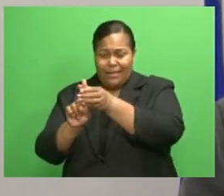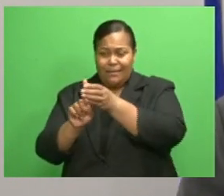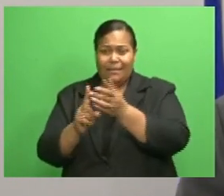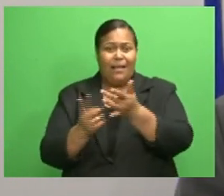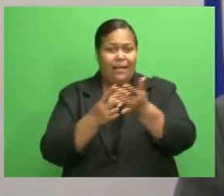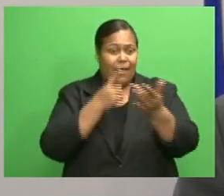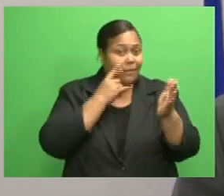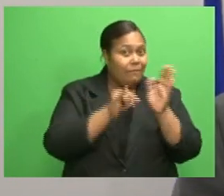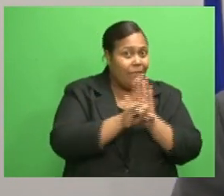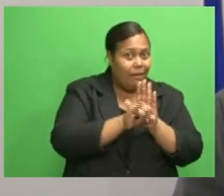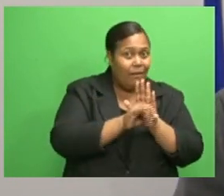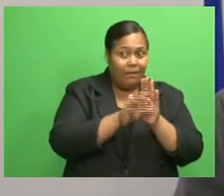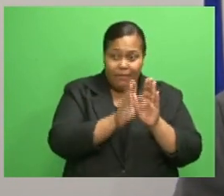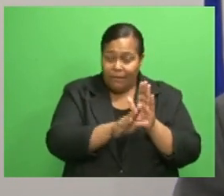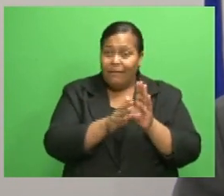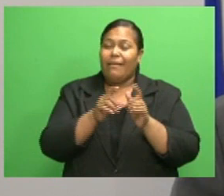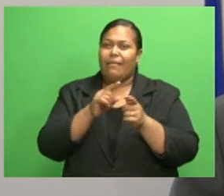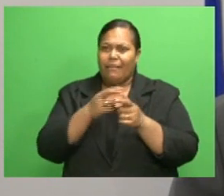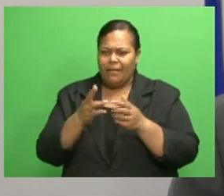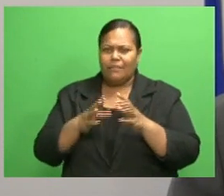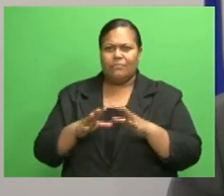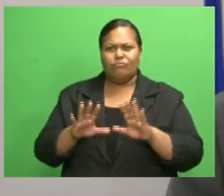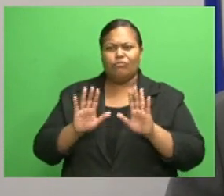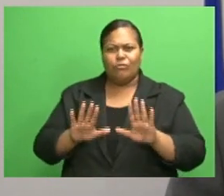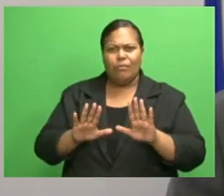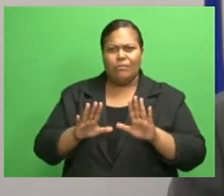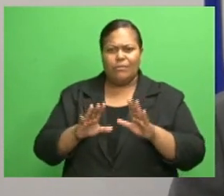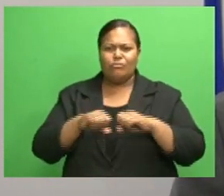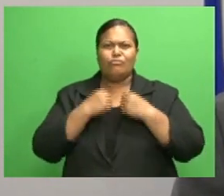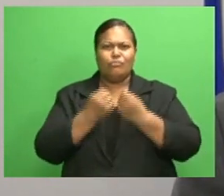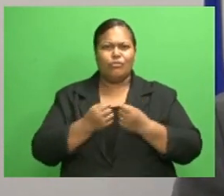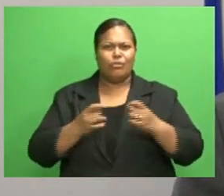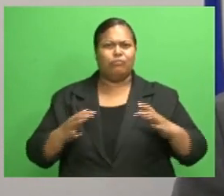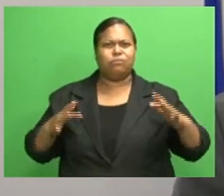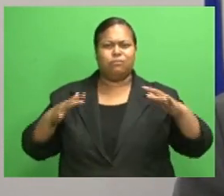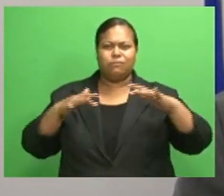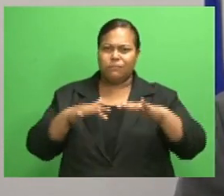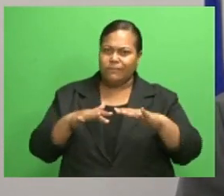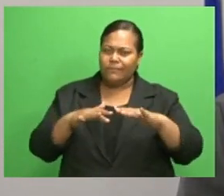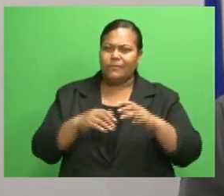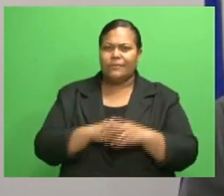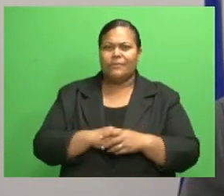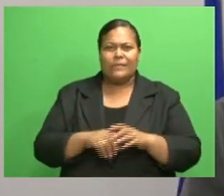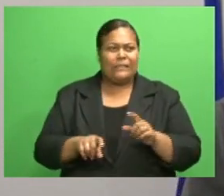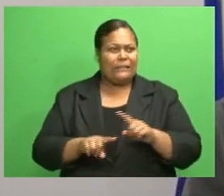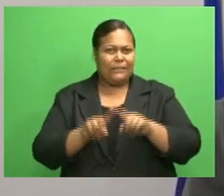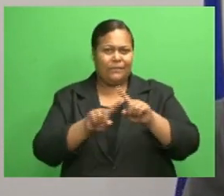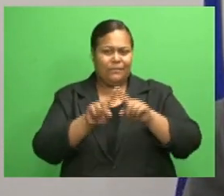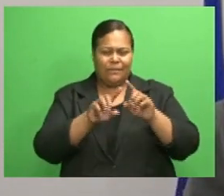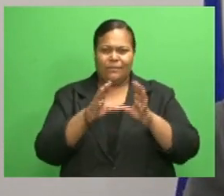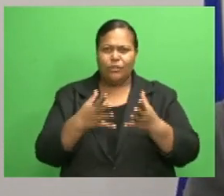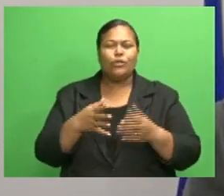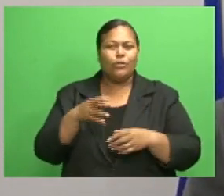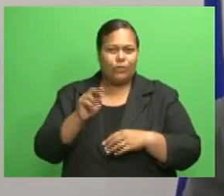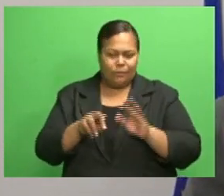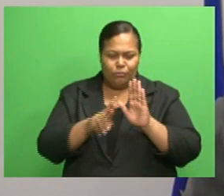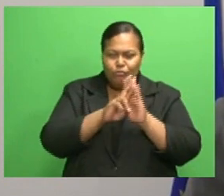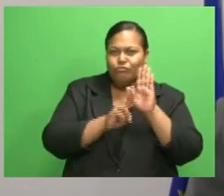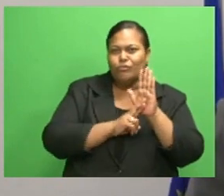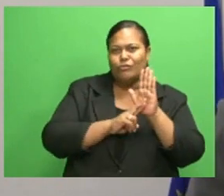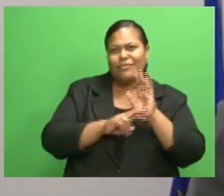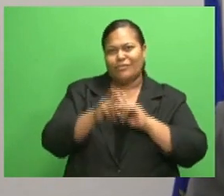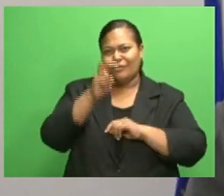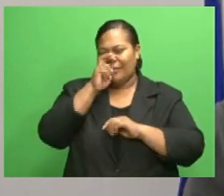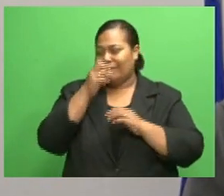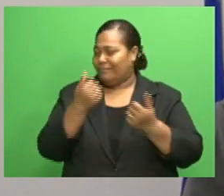on social gathering, and these measures were implemented here in Fiji in a very successful